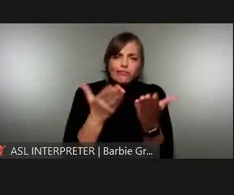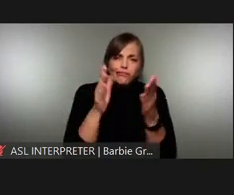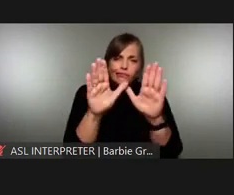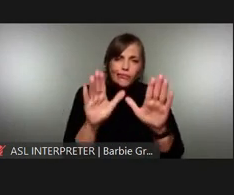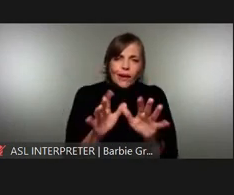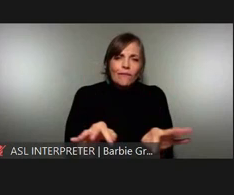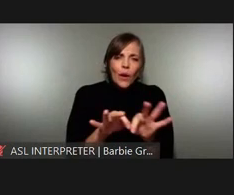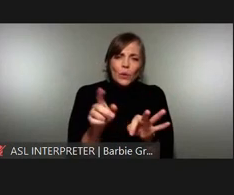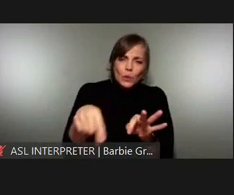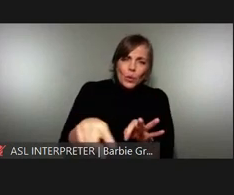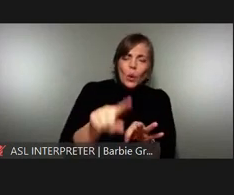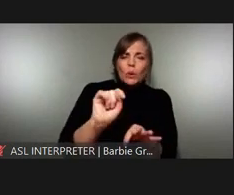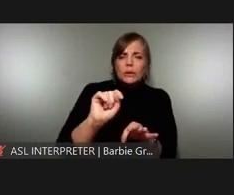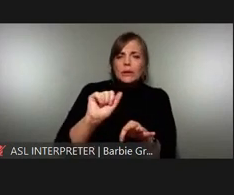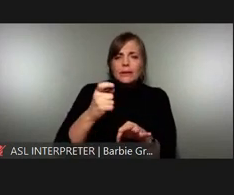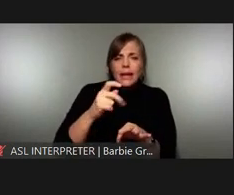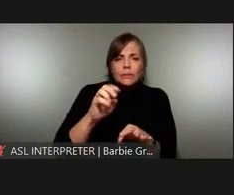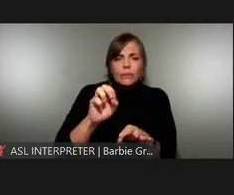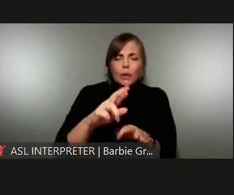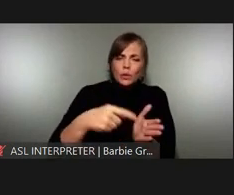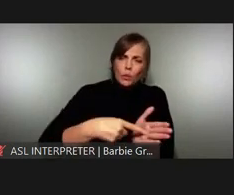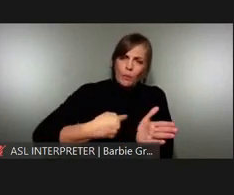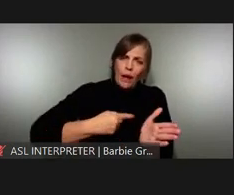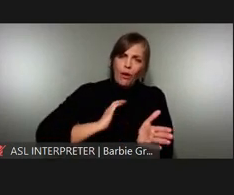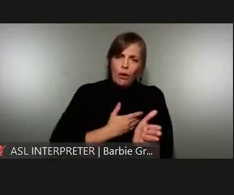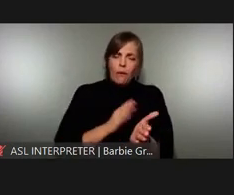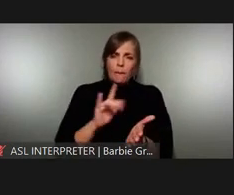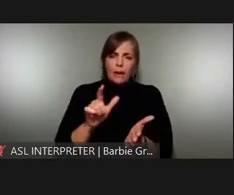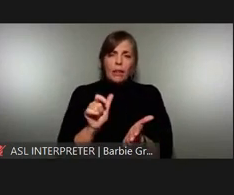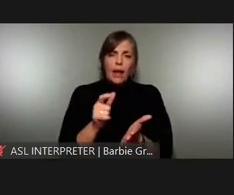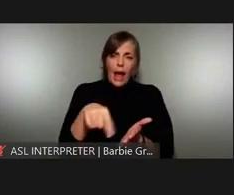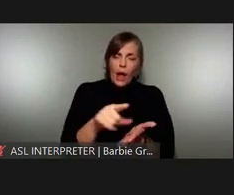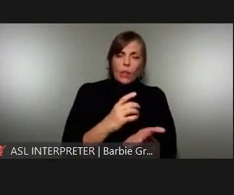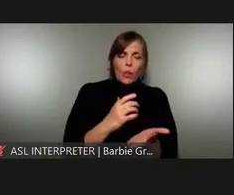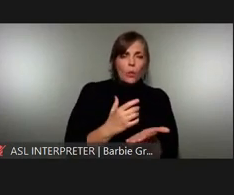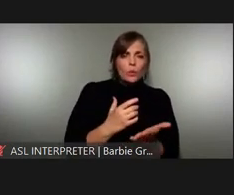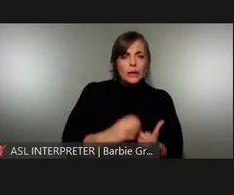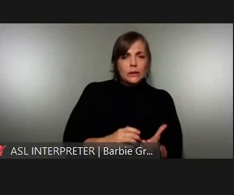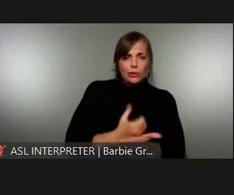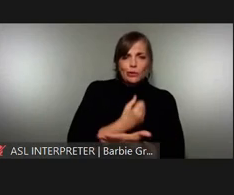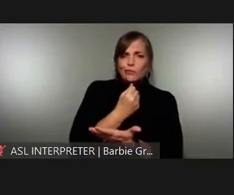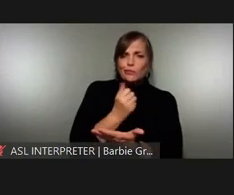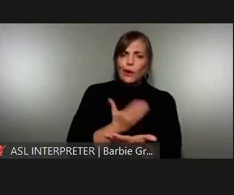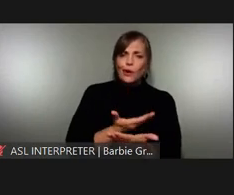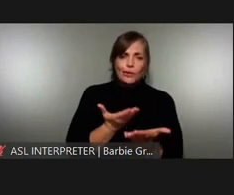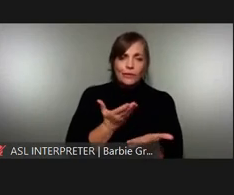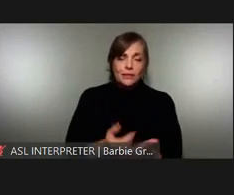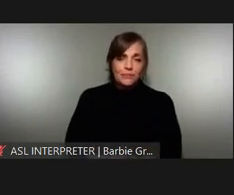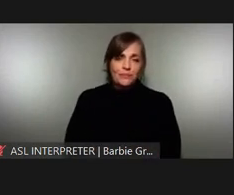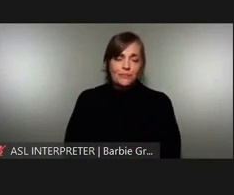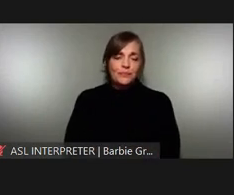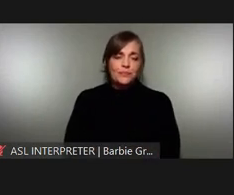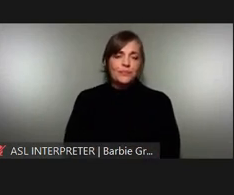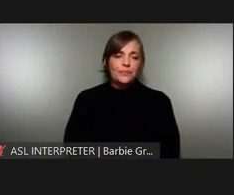the taxpayers who pay the bills and the customers who take advantage of the service that they deliver. TARTA